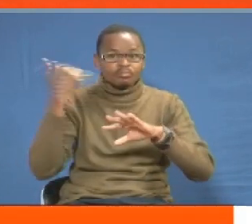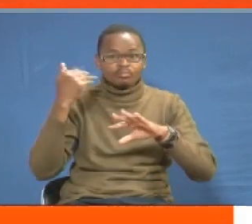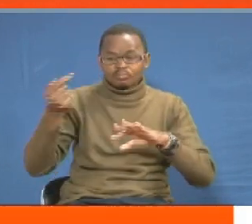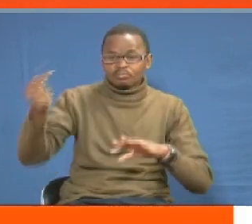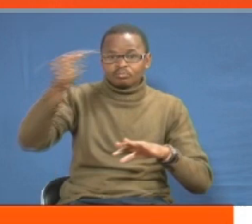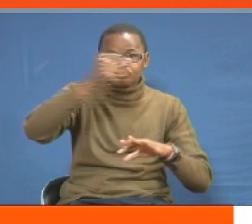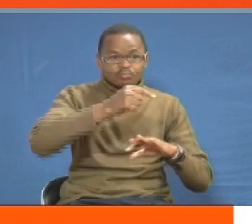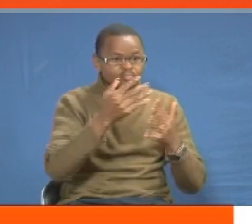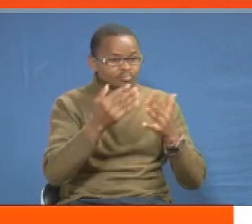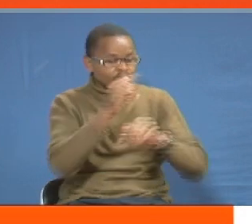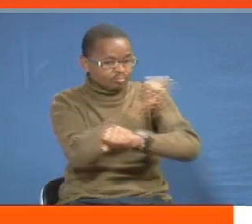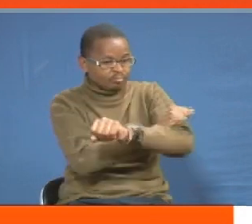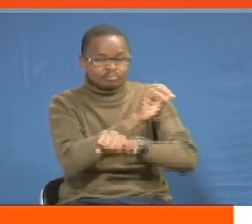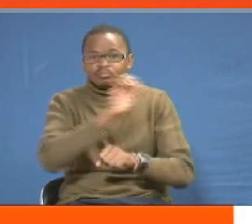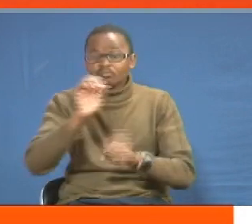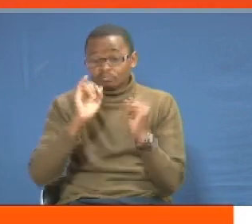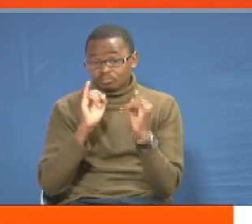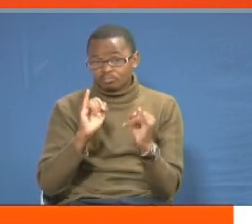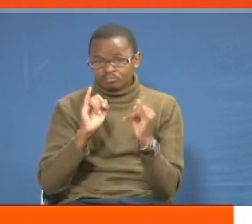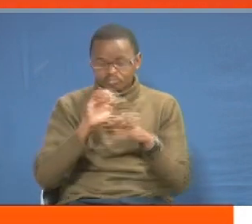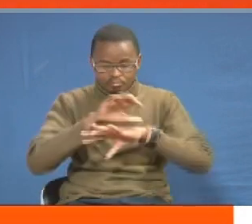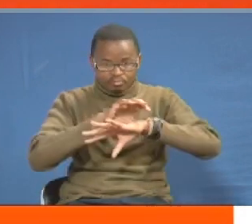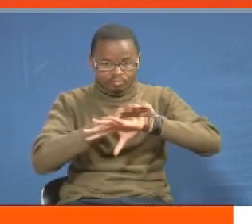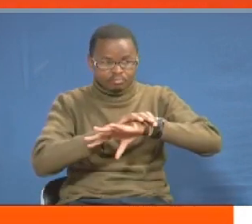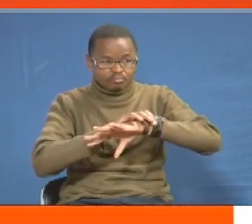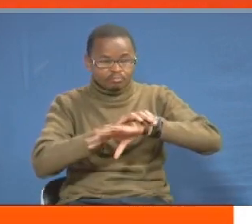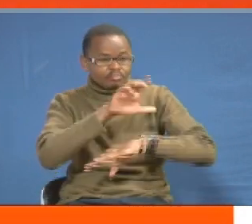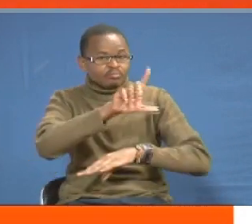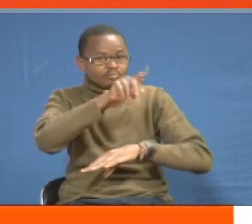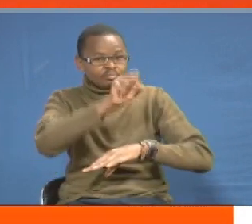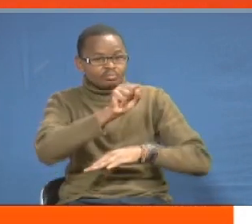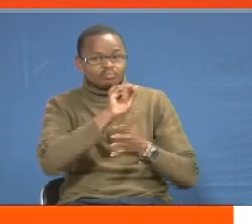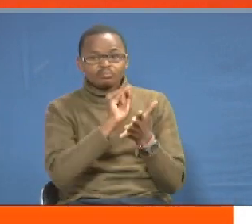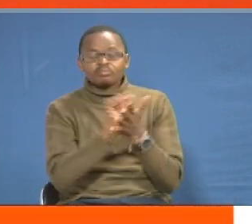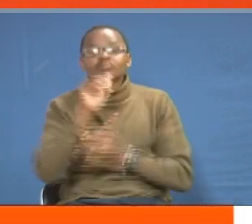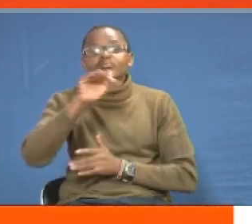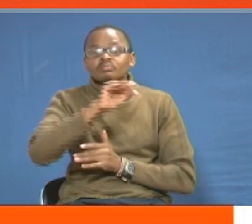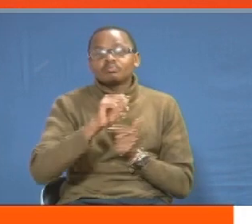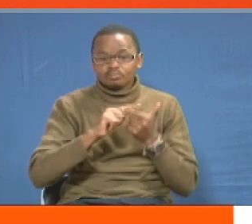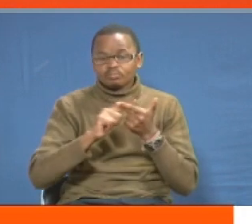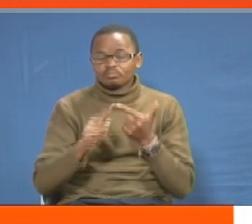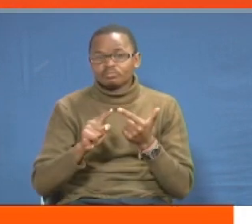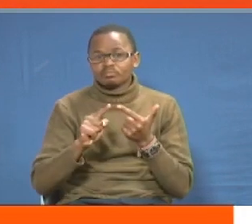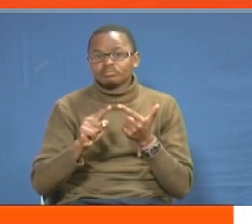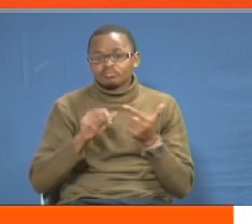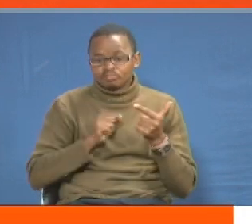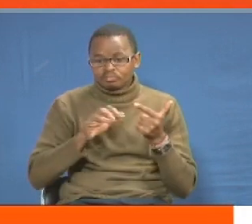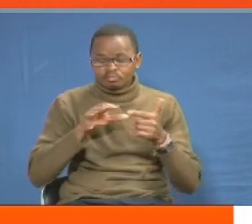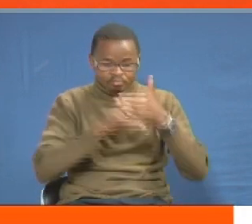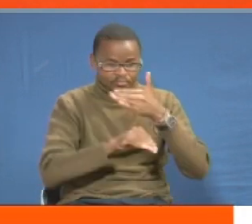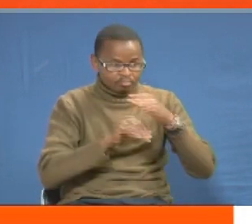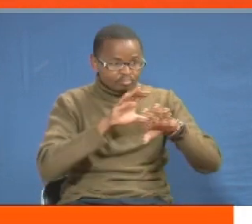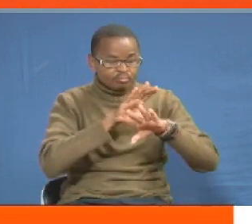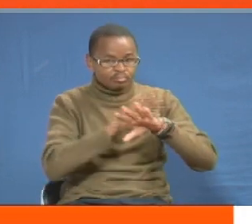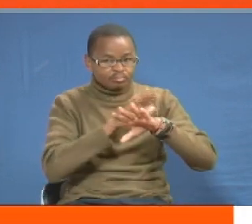they come, whether you're in school or not. Now, we found a lapse on that, in that area, that the girls could not